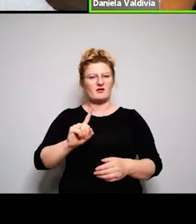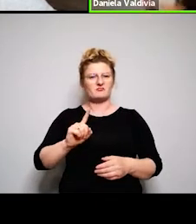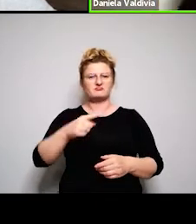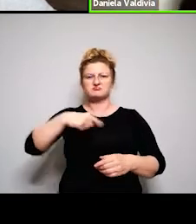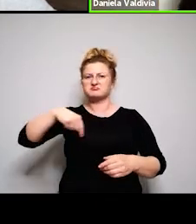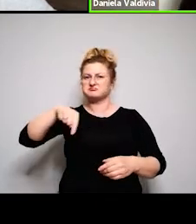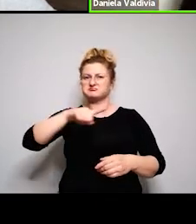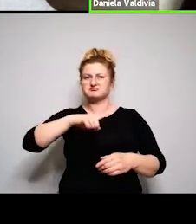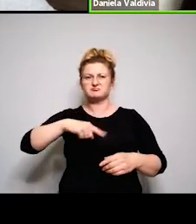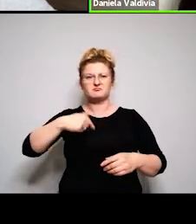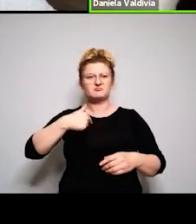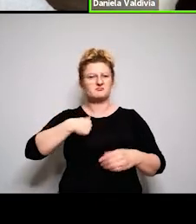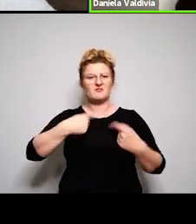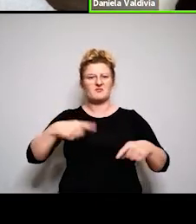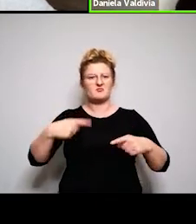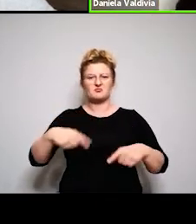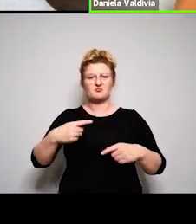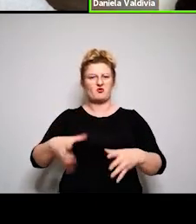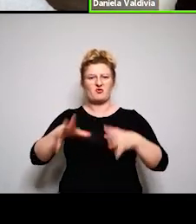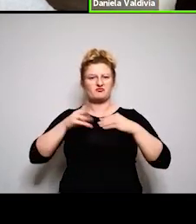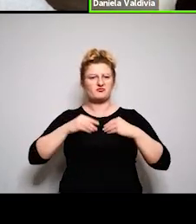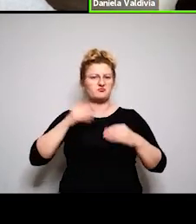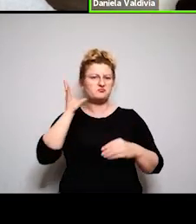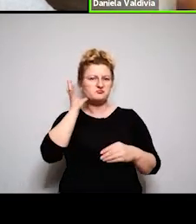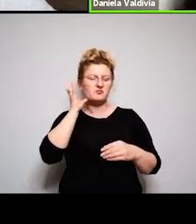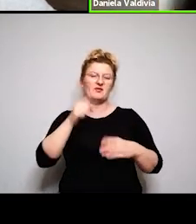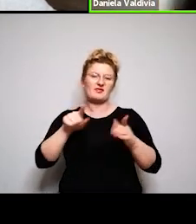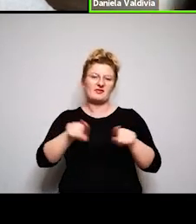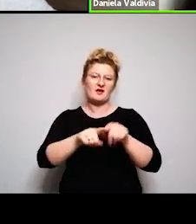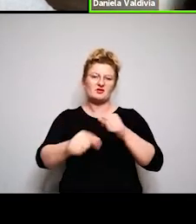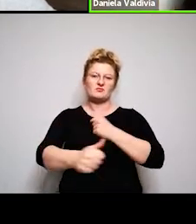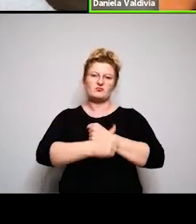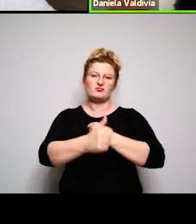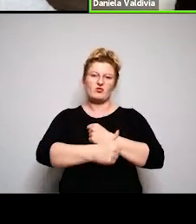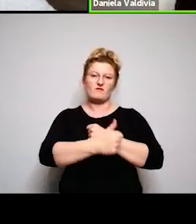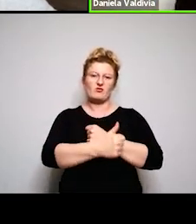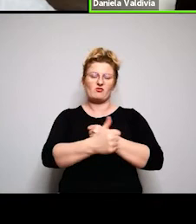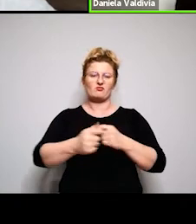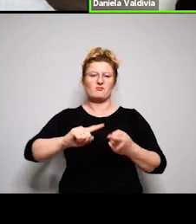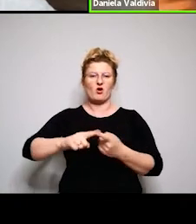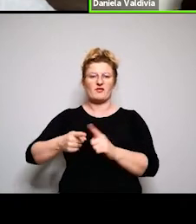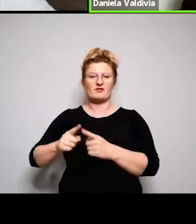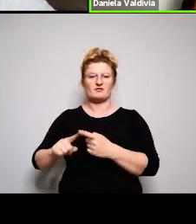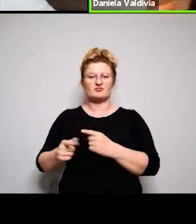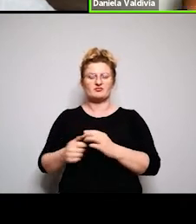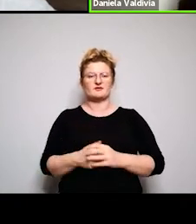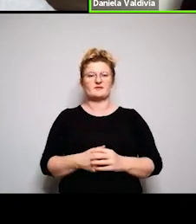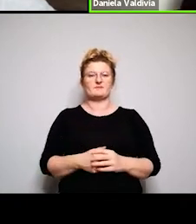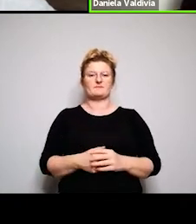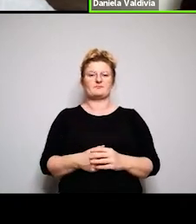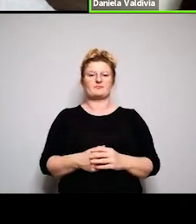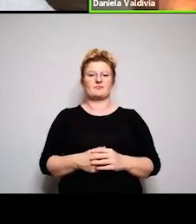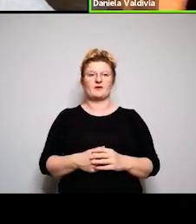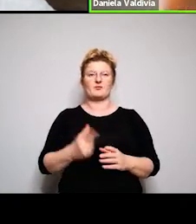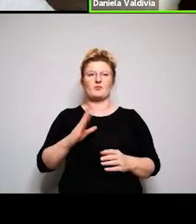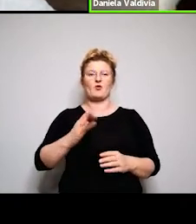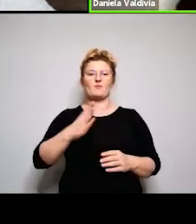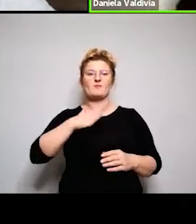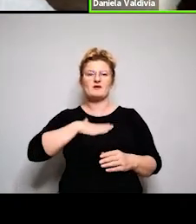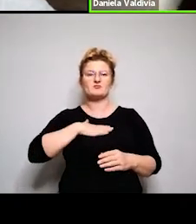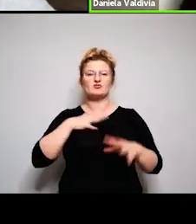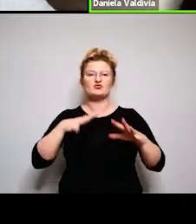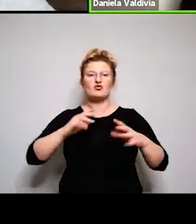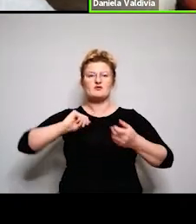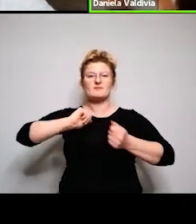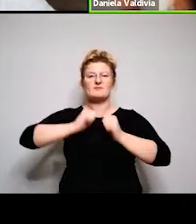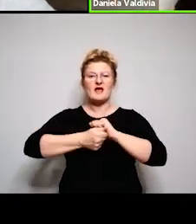was completely change of what was before and a new constitution, and yeah, it's a lot of